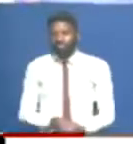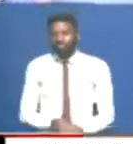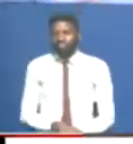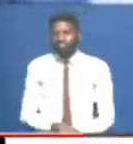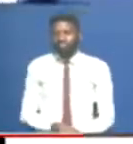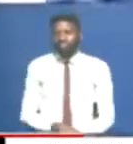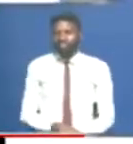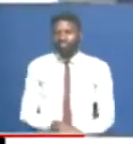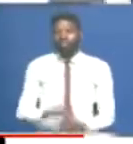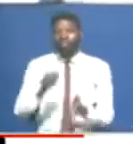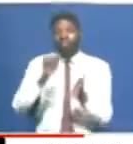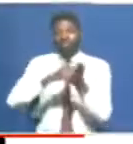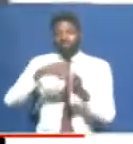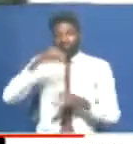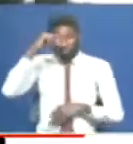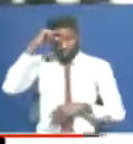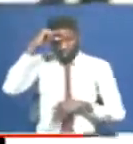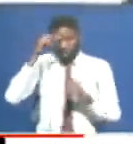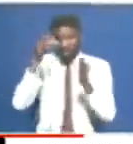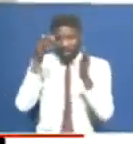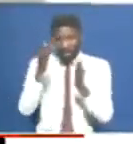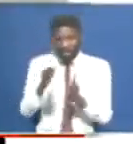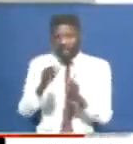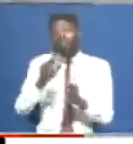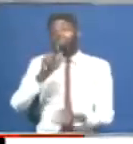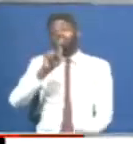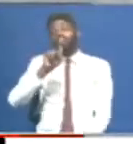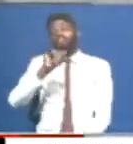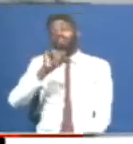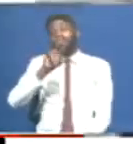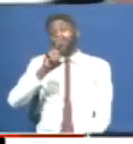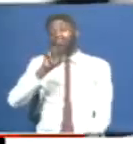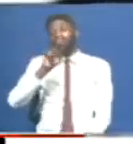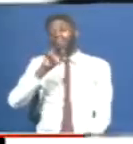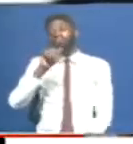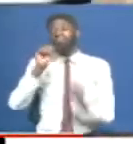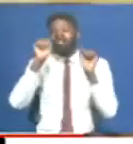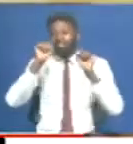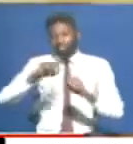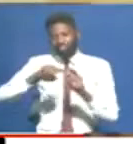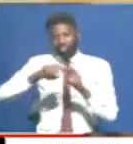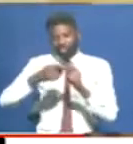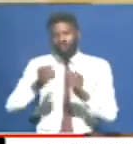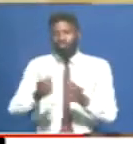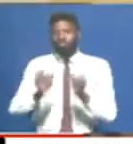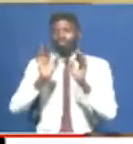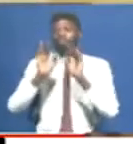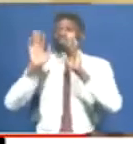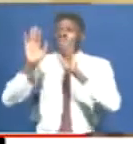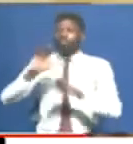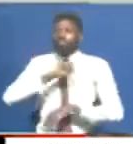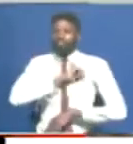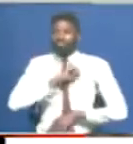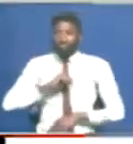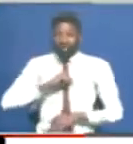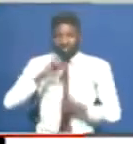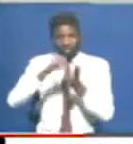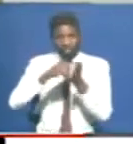Makueni Governor Kivutha Kibwana can now officially kick off his campaign for the Makueni senatorial seat after being cleared by